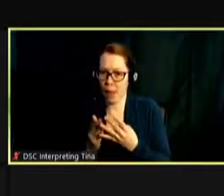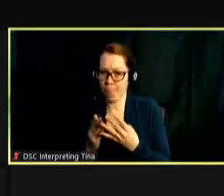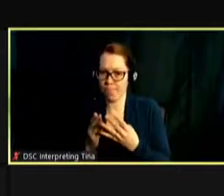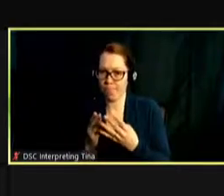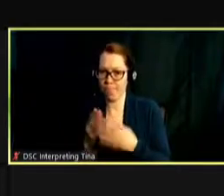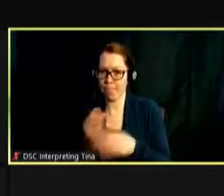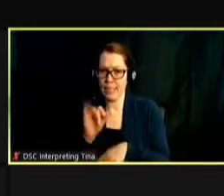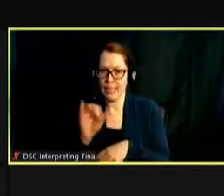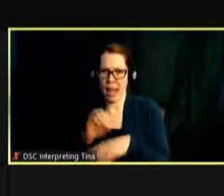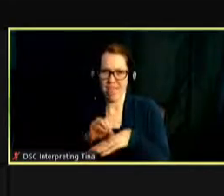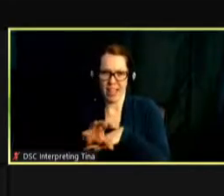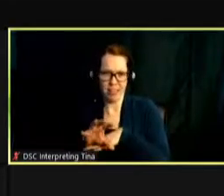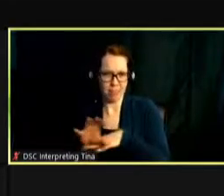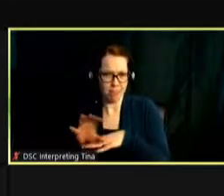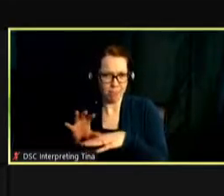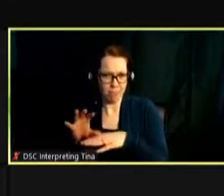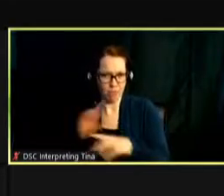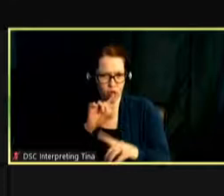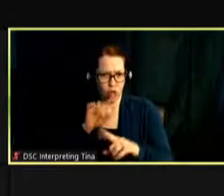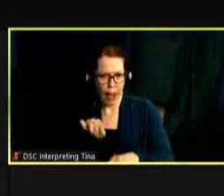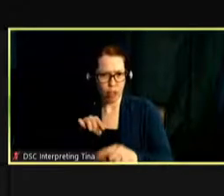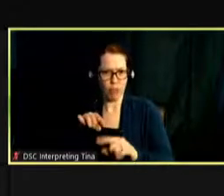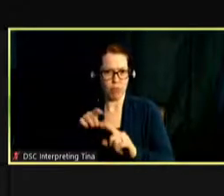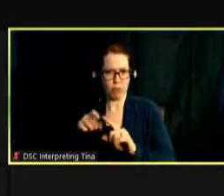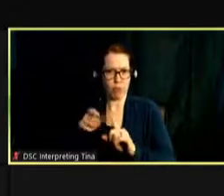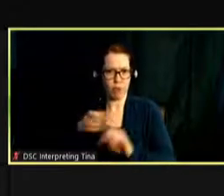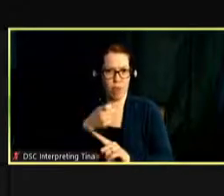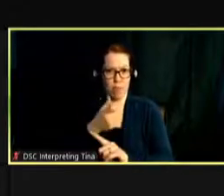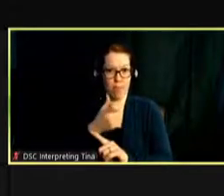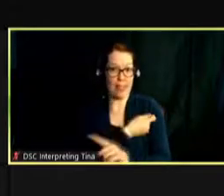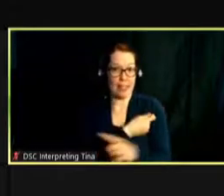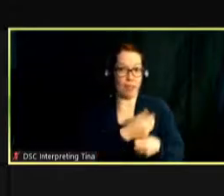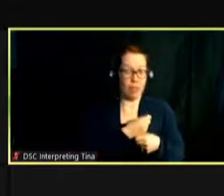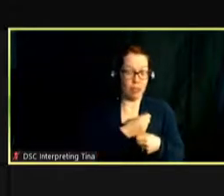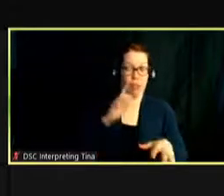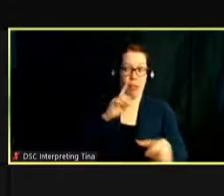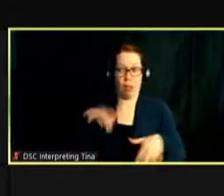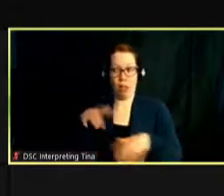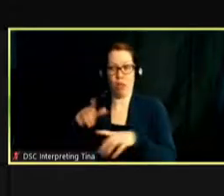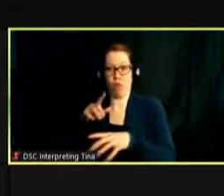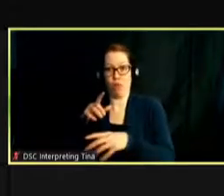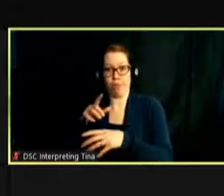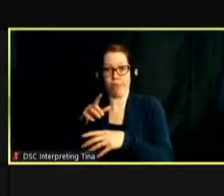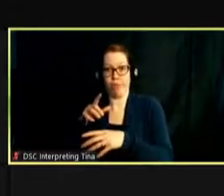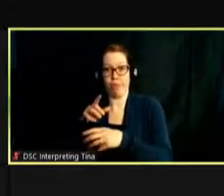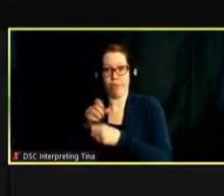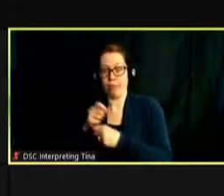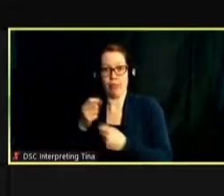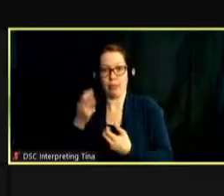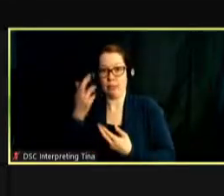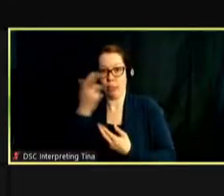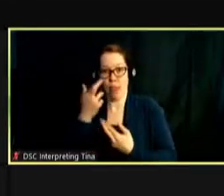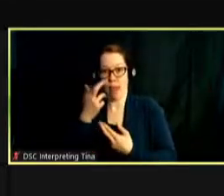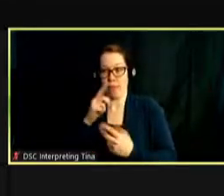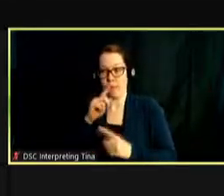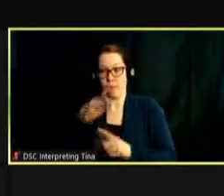reaction, was maybe kind of thought about, or that they might have known that they could have reacted.